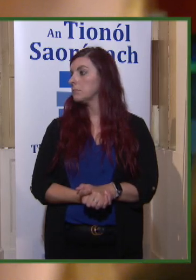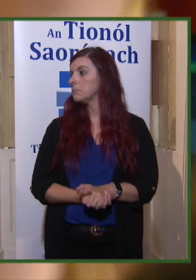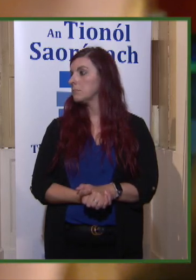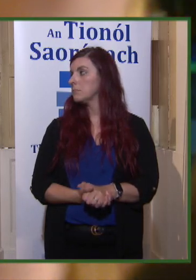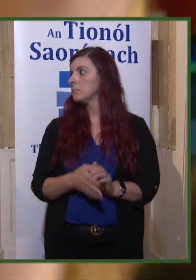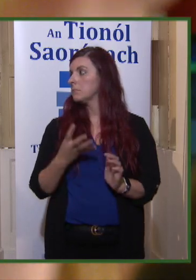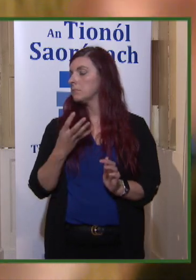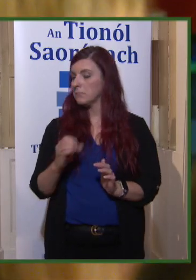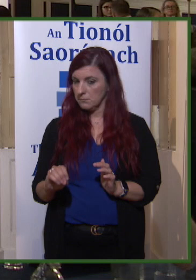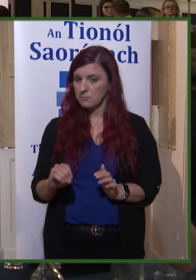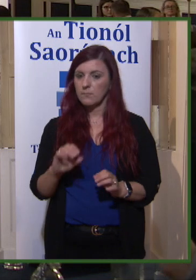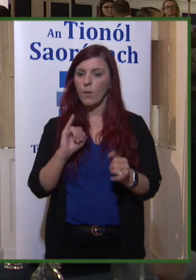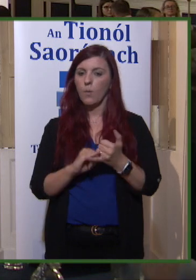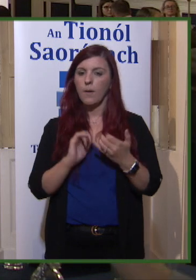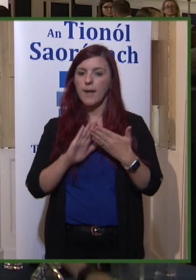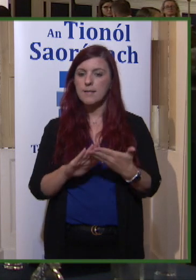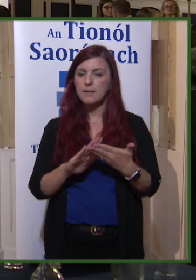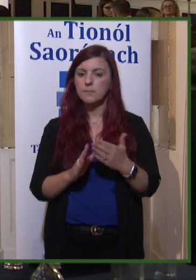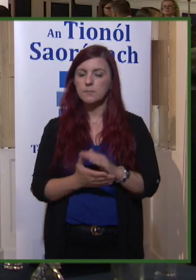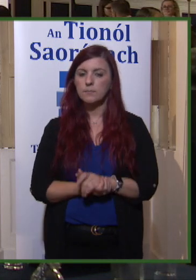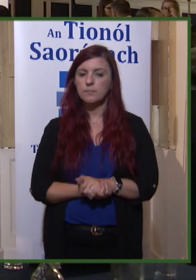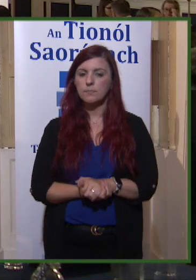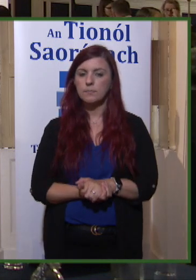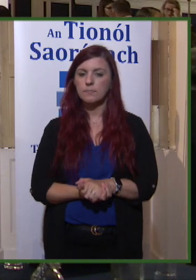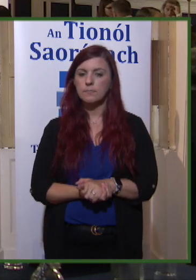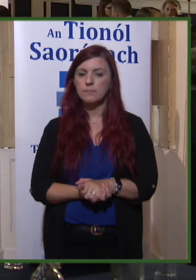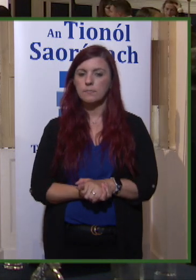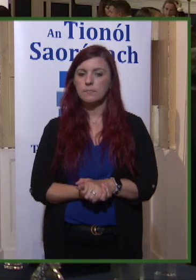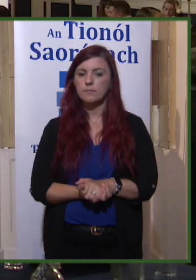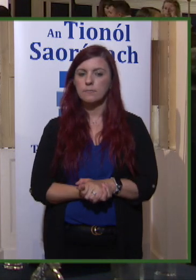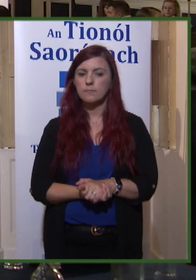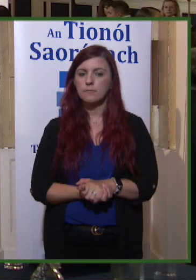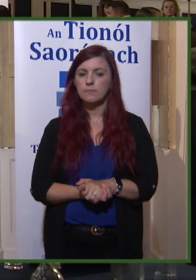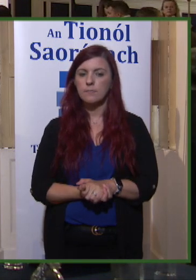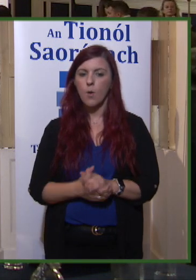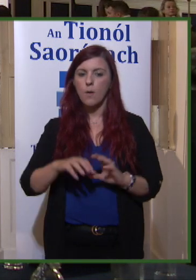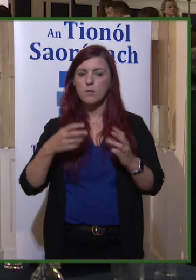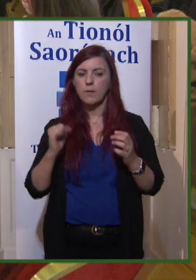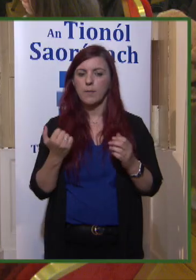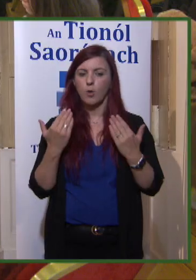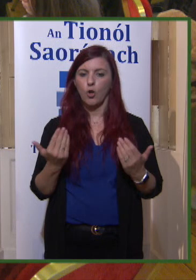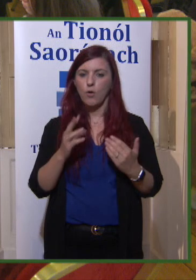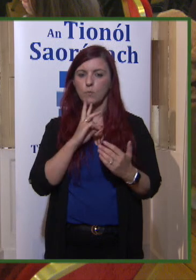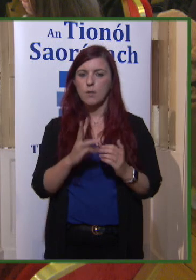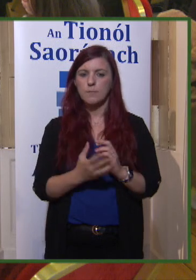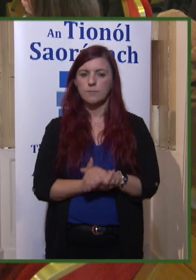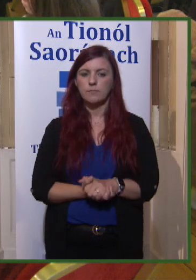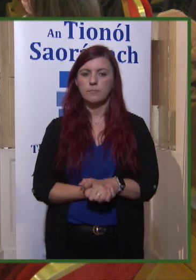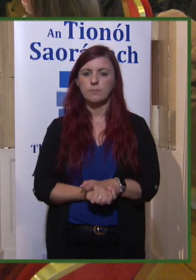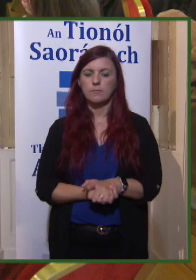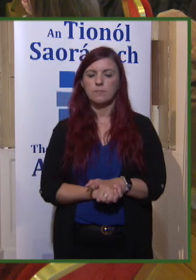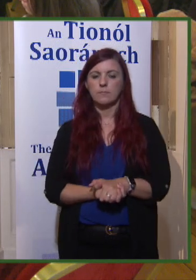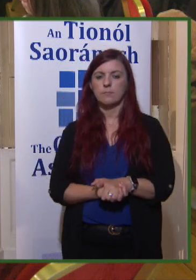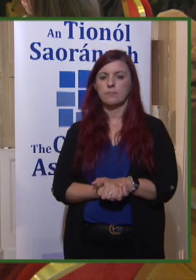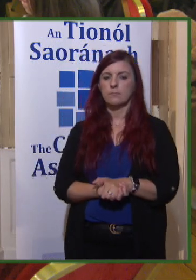40. And could I have a show of hands, please, to keep the current text? So against that amendment. 1, 2,